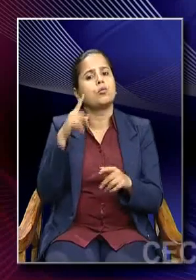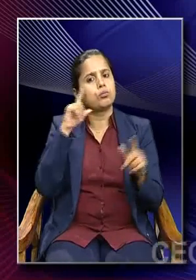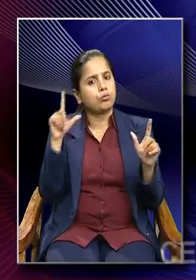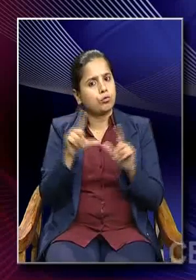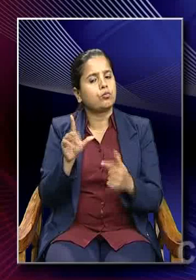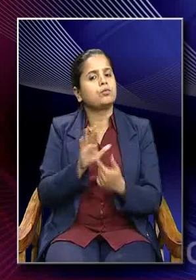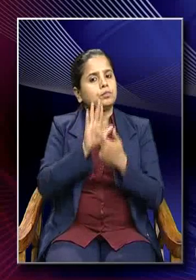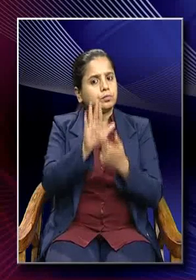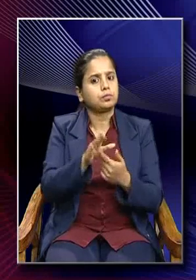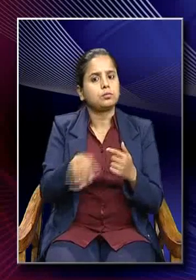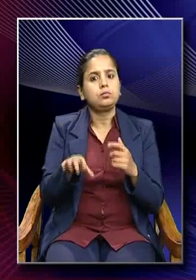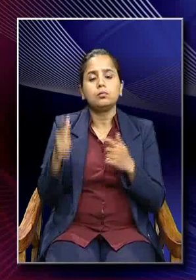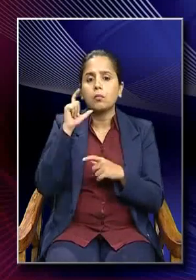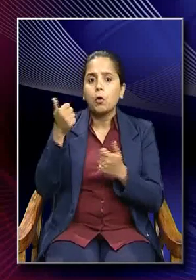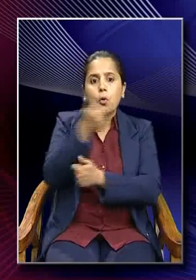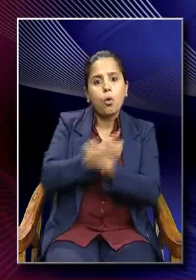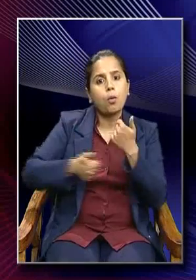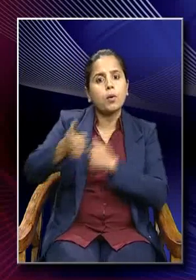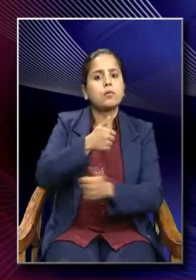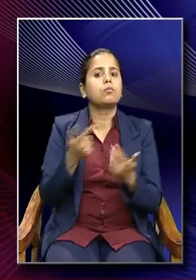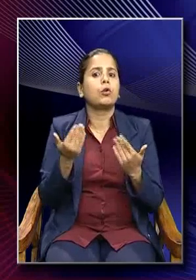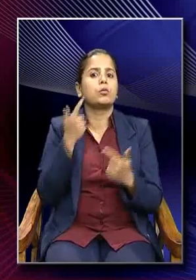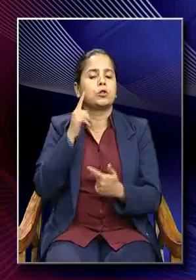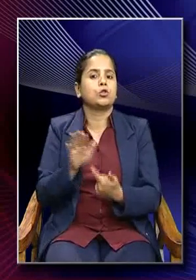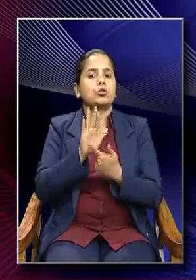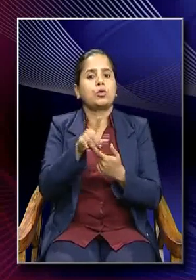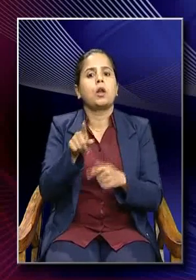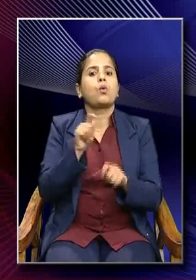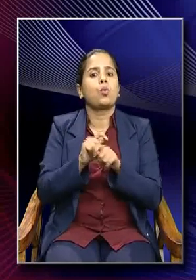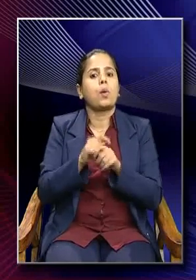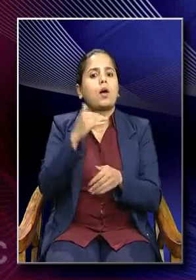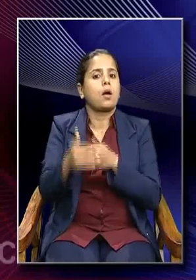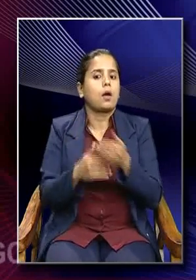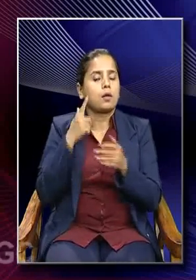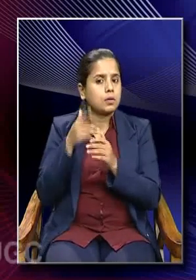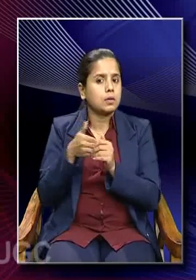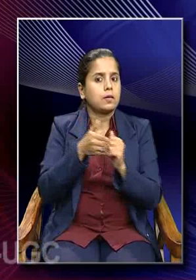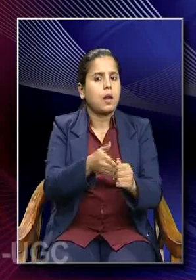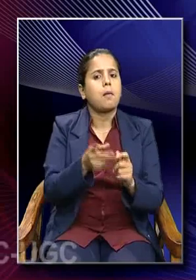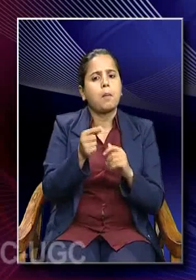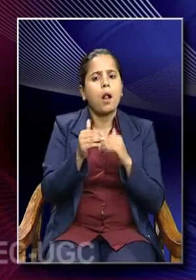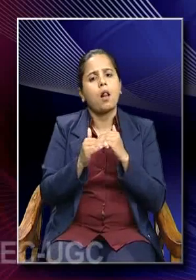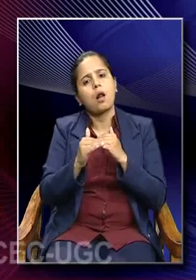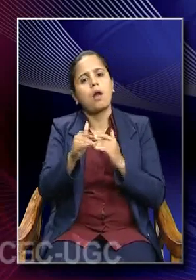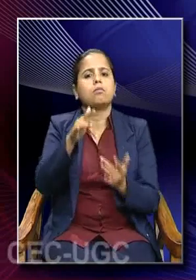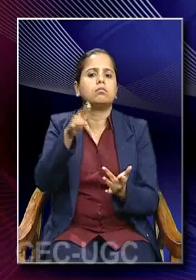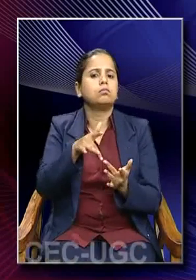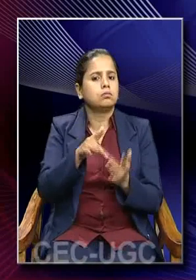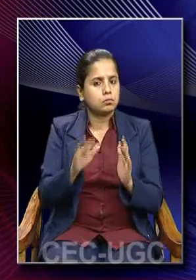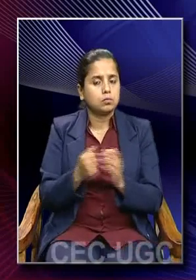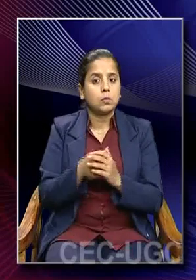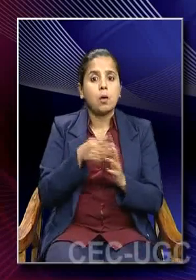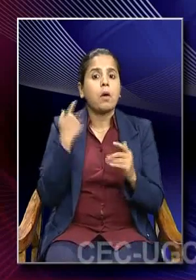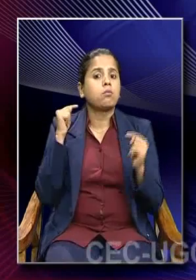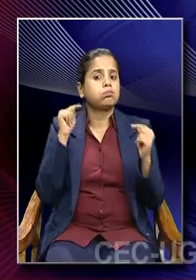to be competitive. It can be a competitive network leading to stable prices, because the